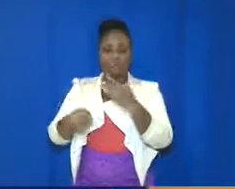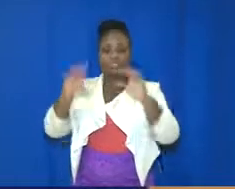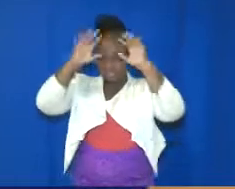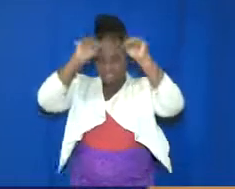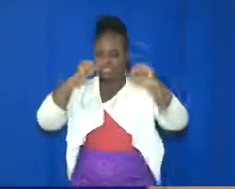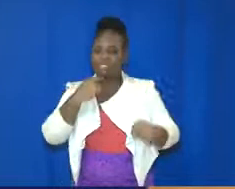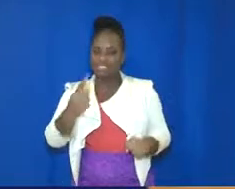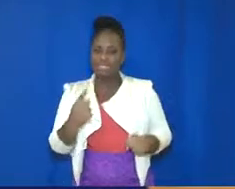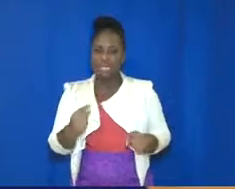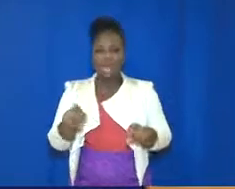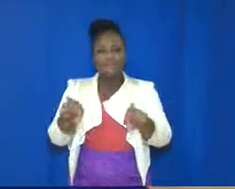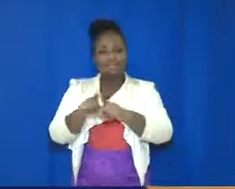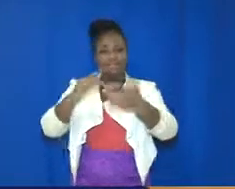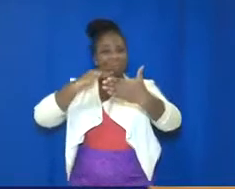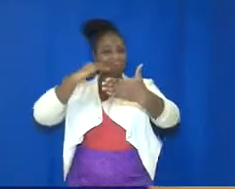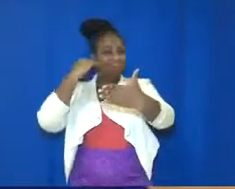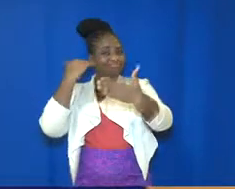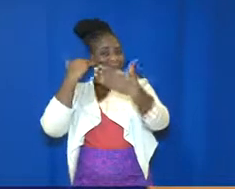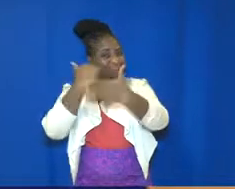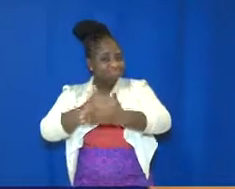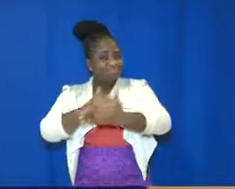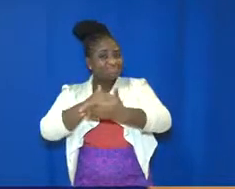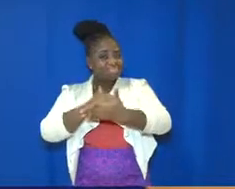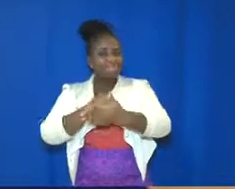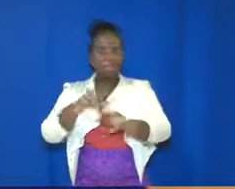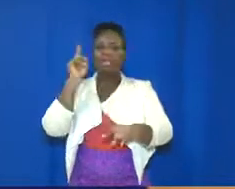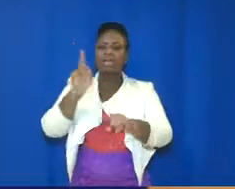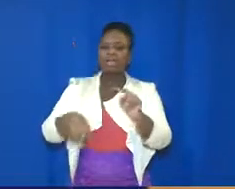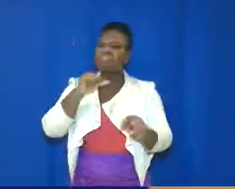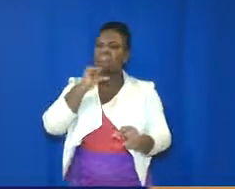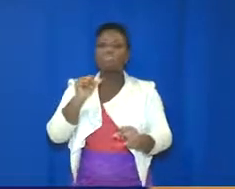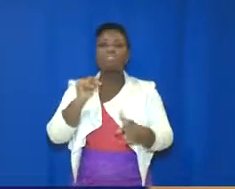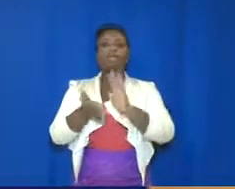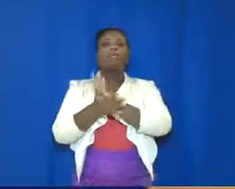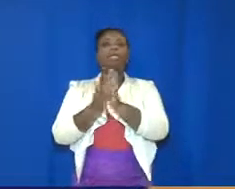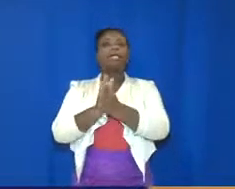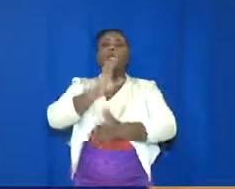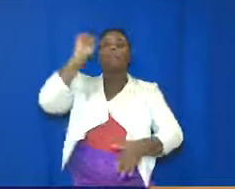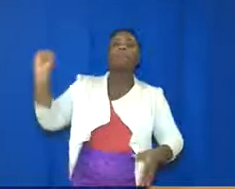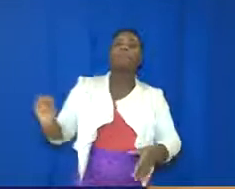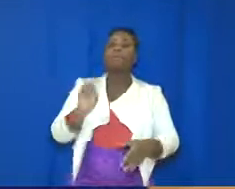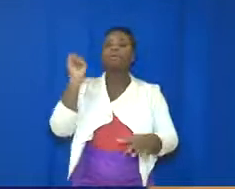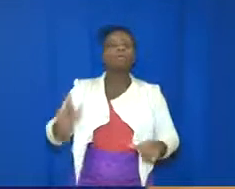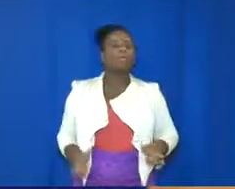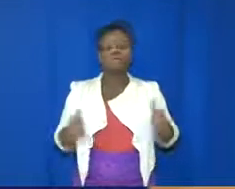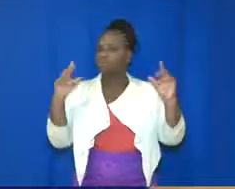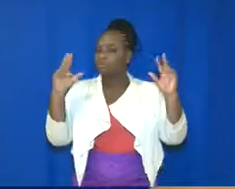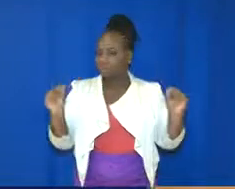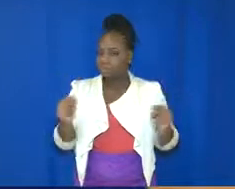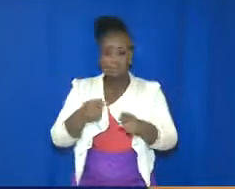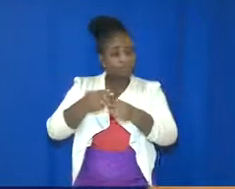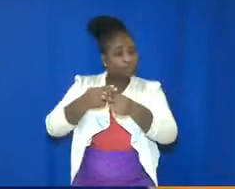before, these restrictions cannot and will not be a permanent feature of our lives. And